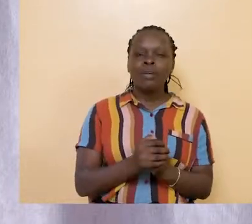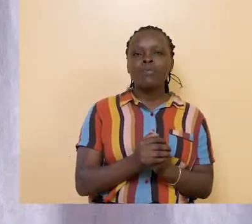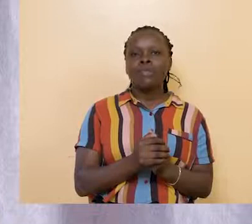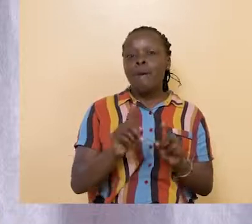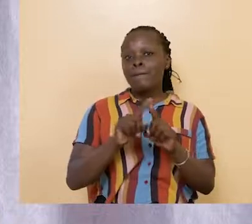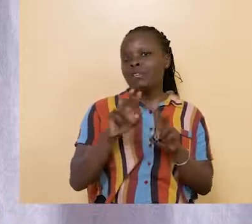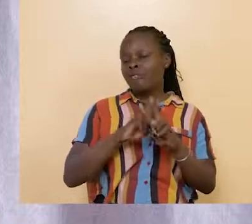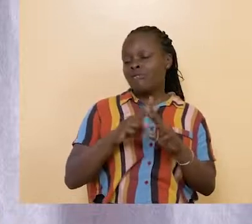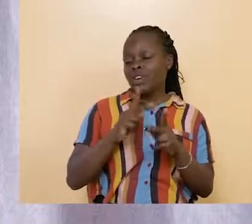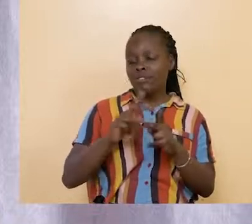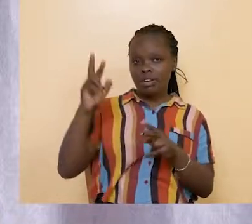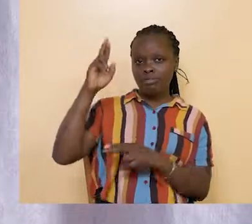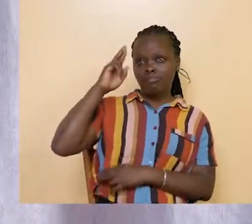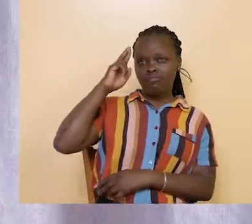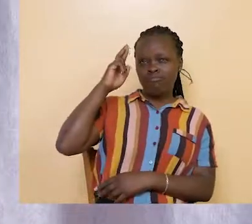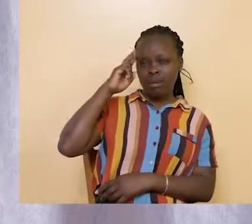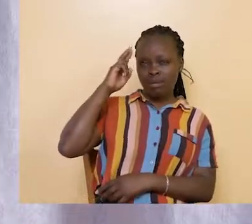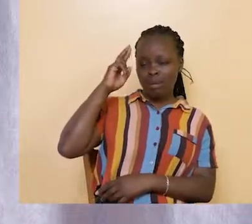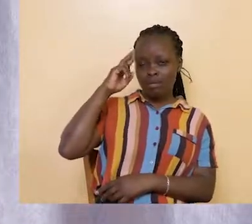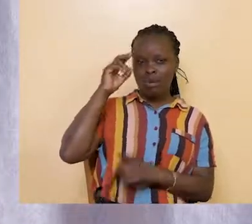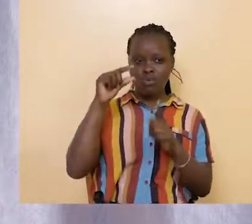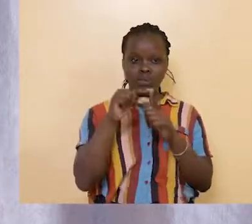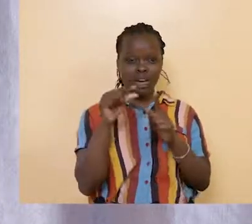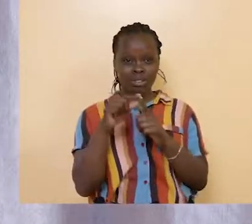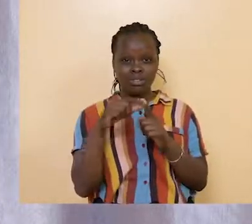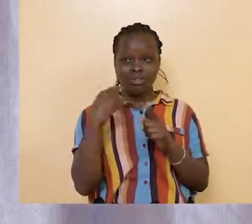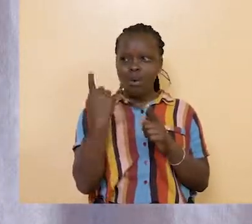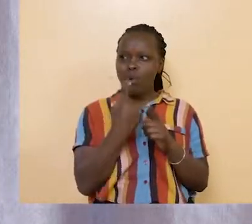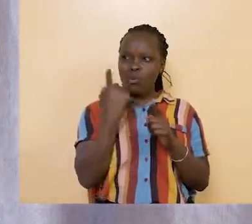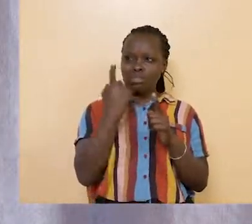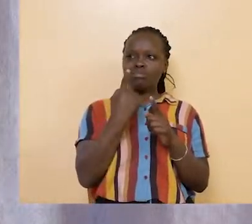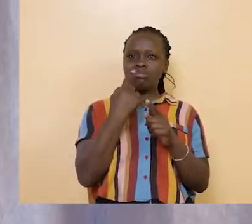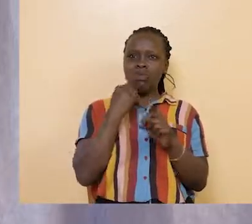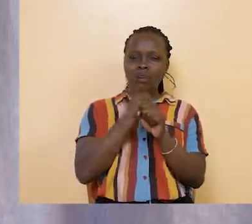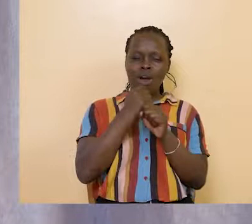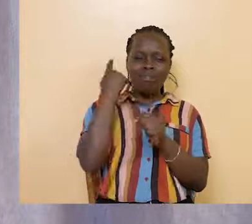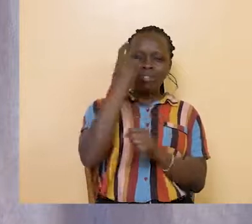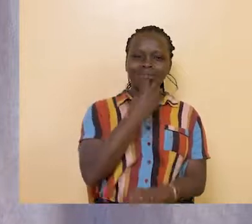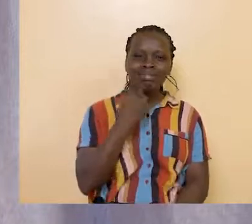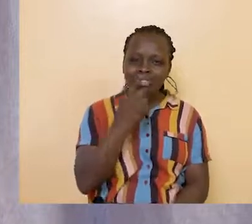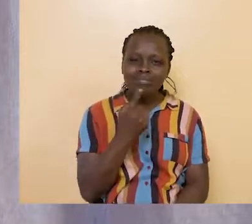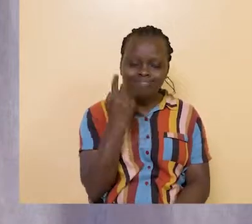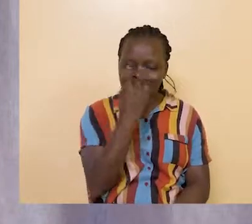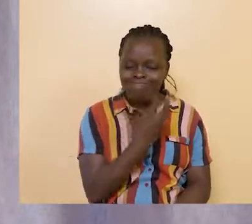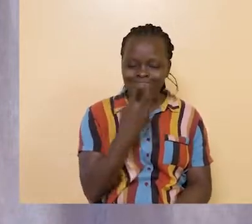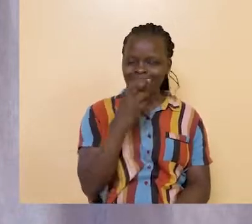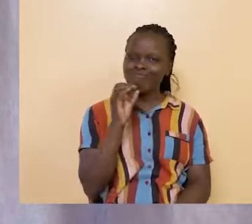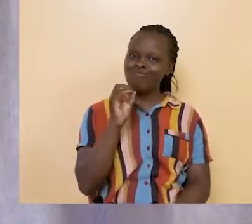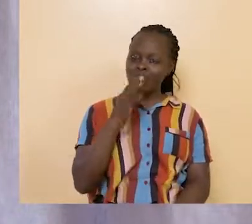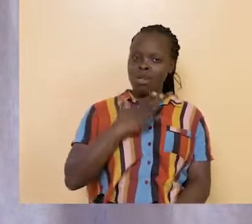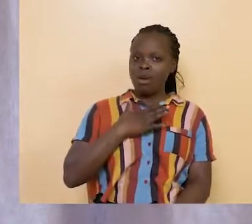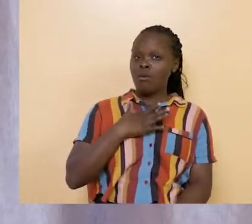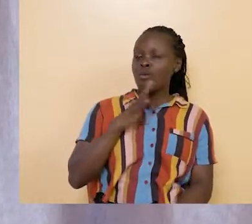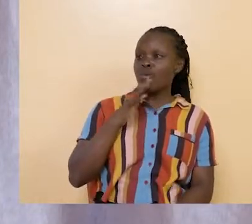But it's important for us to note that our words are not just a function of our mouths, right?